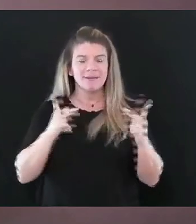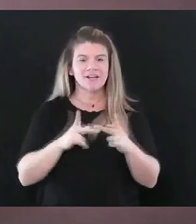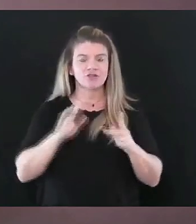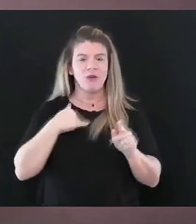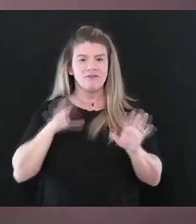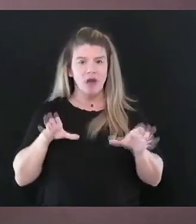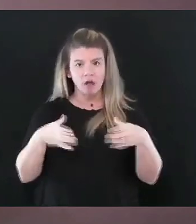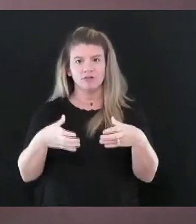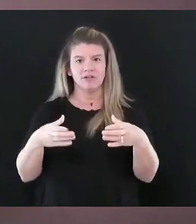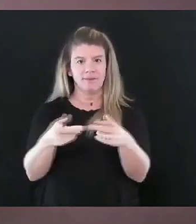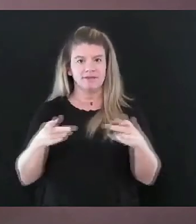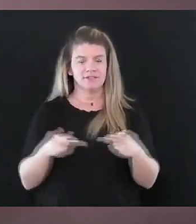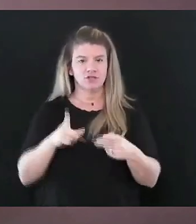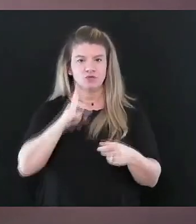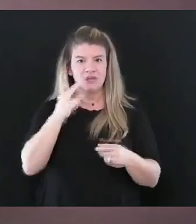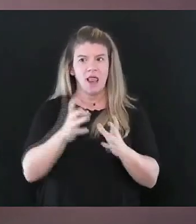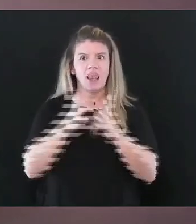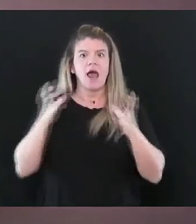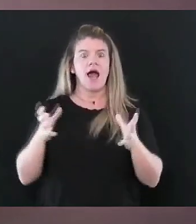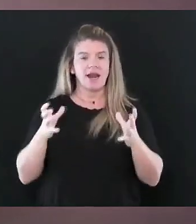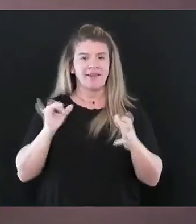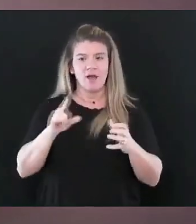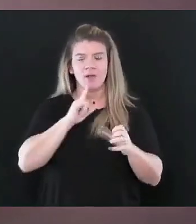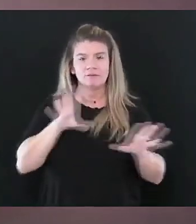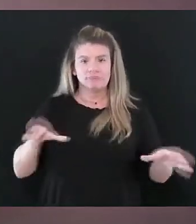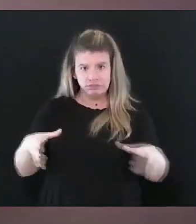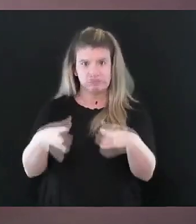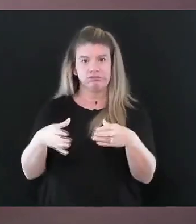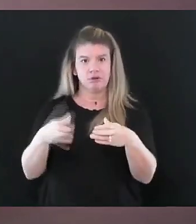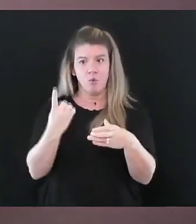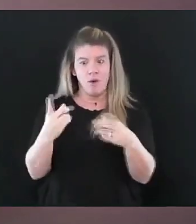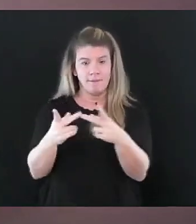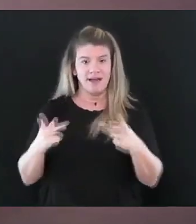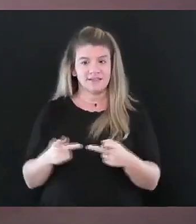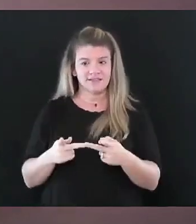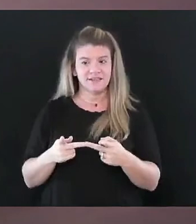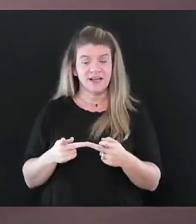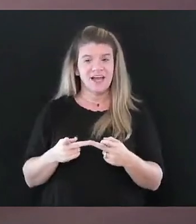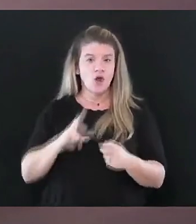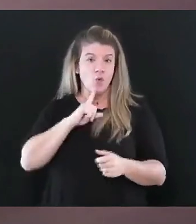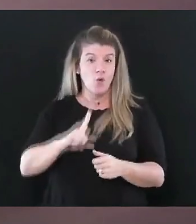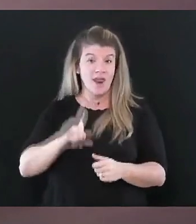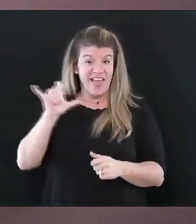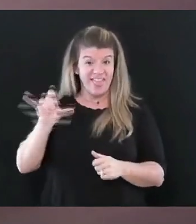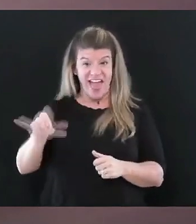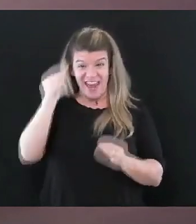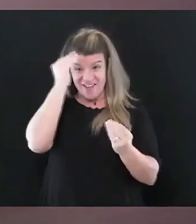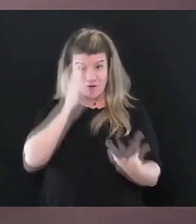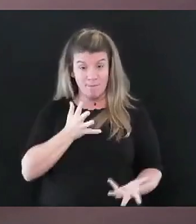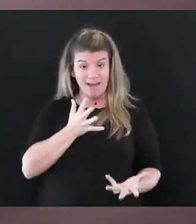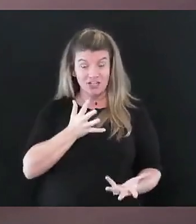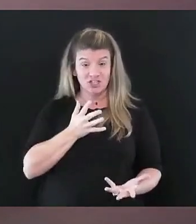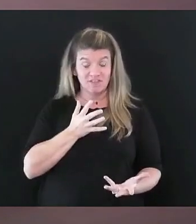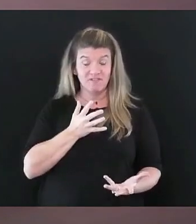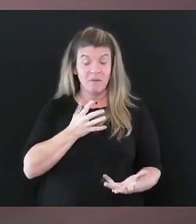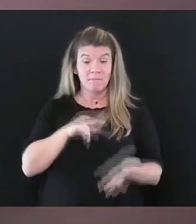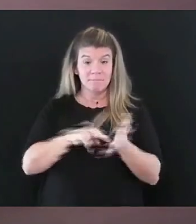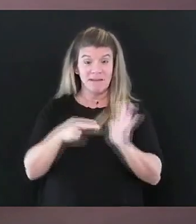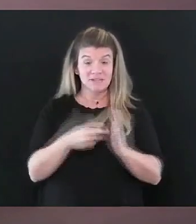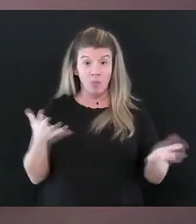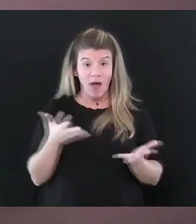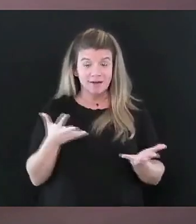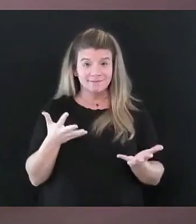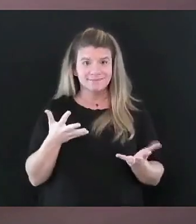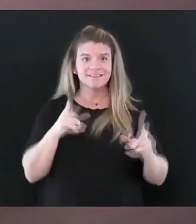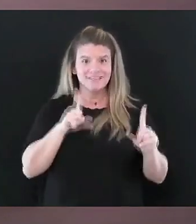of cases that have been concentrated together. And it just reinforces to me this need to test, and to make sure